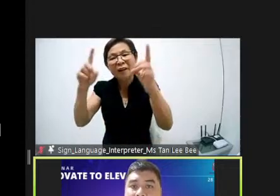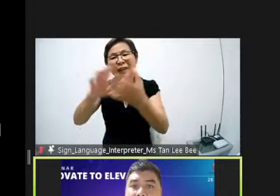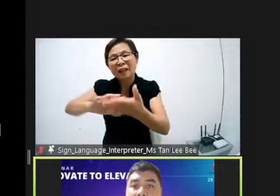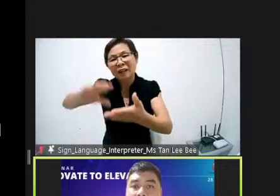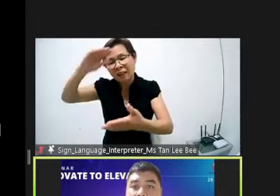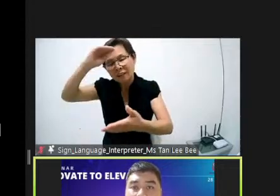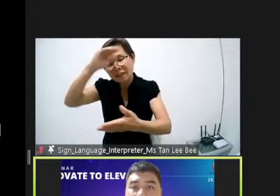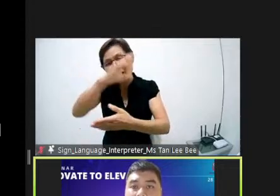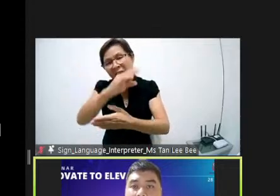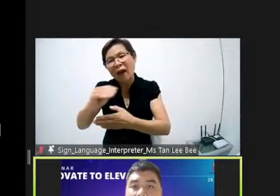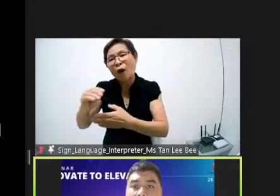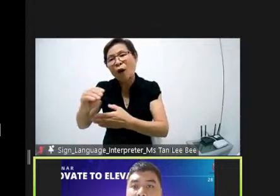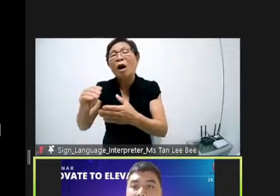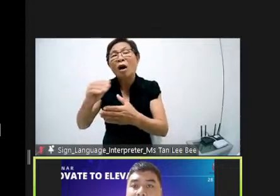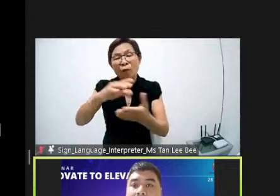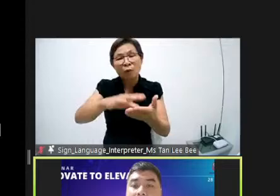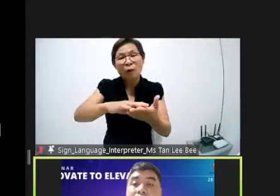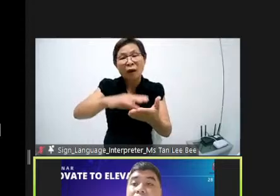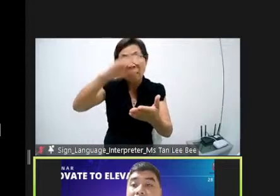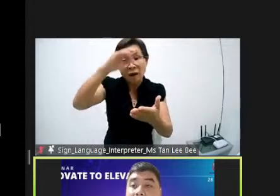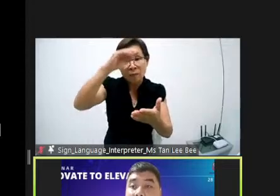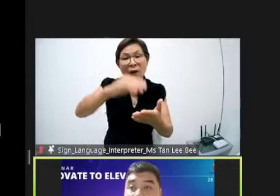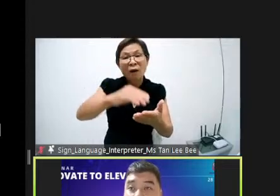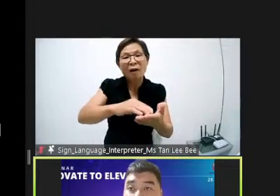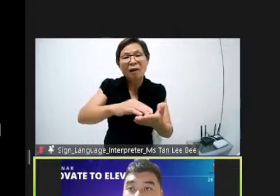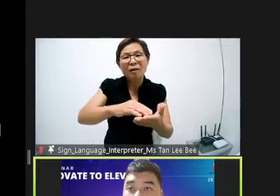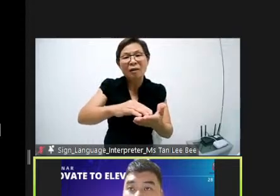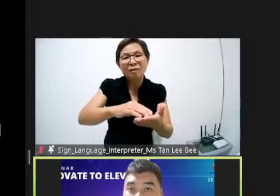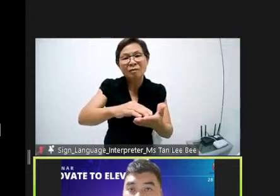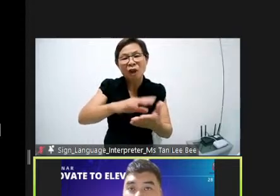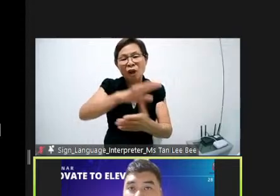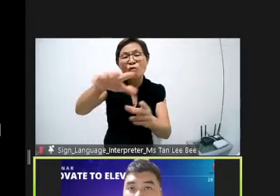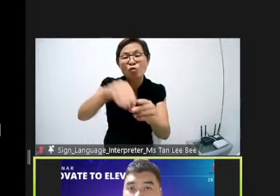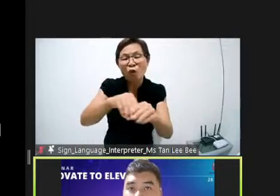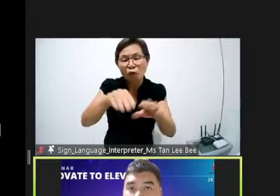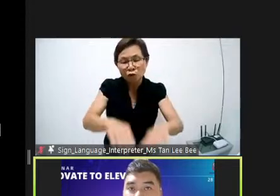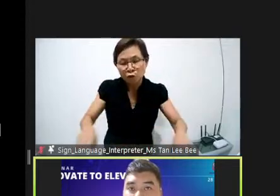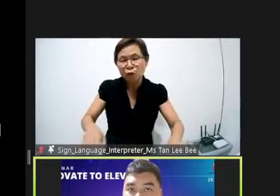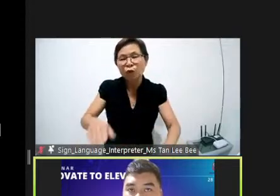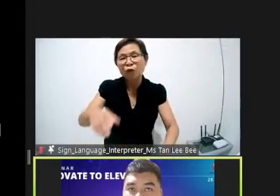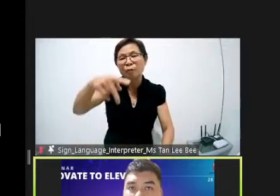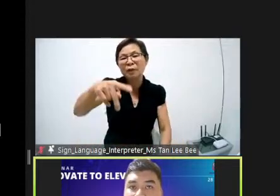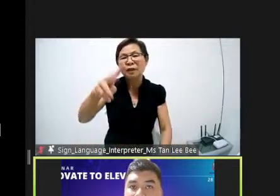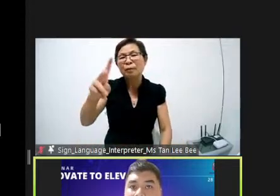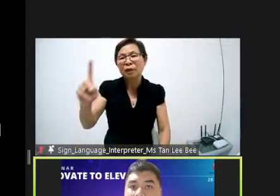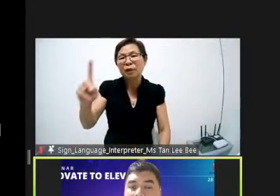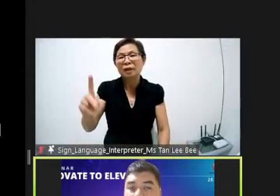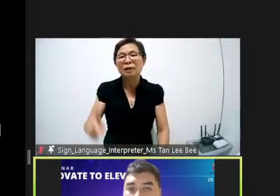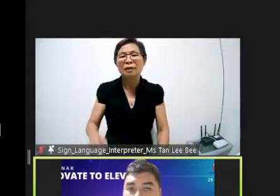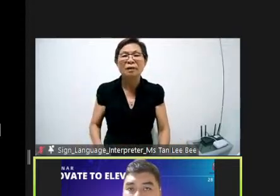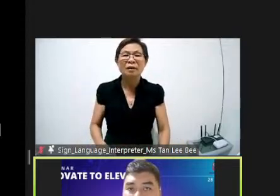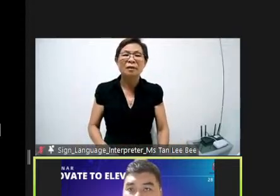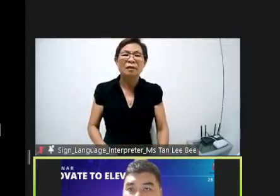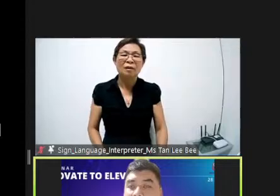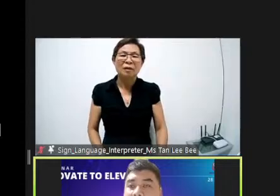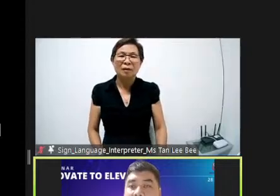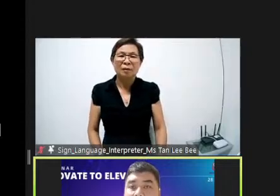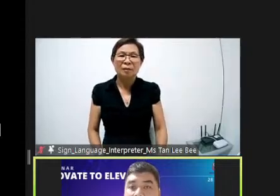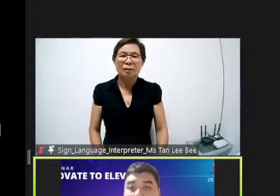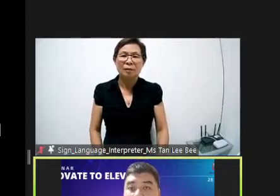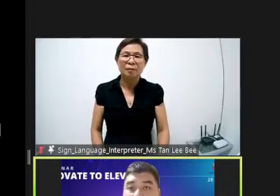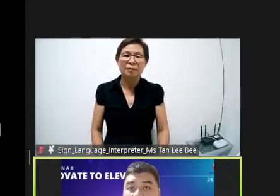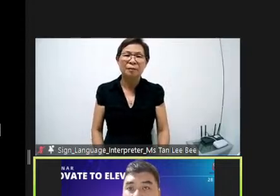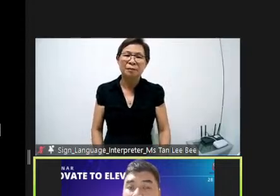actually has 42 lifetime members across the Philippines. Okay, that's the specific impact of my presented